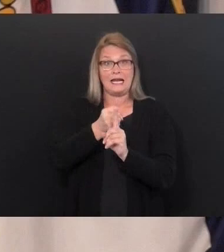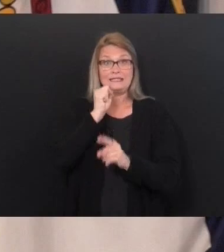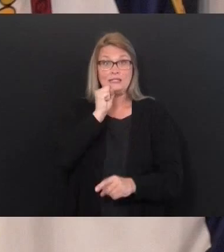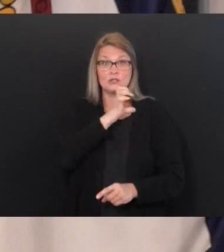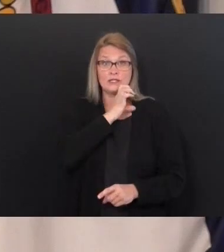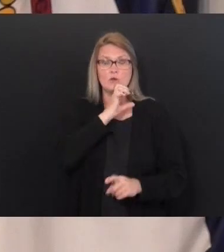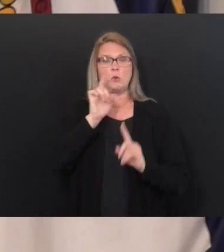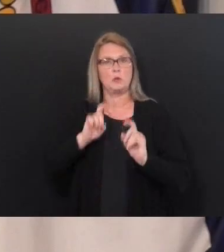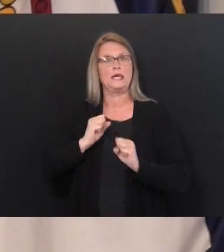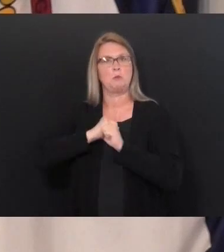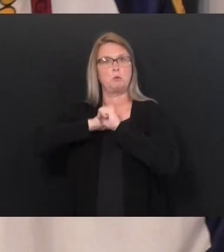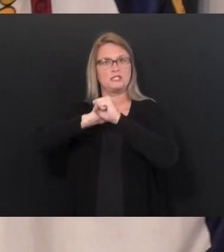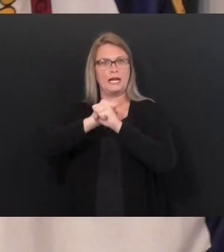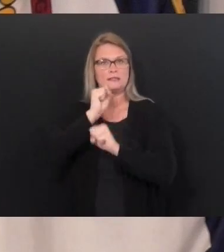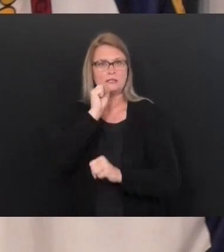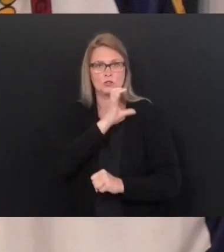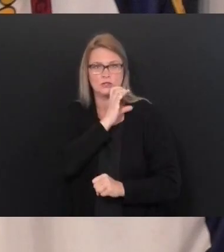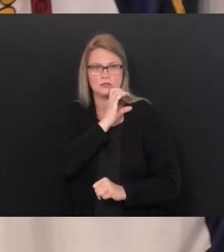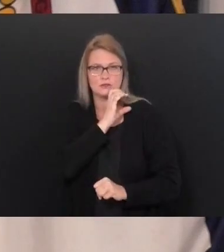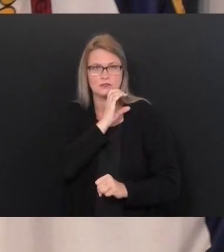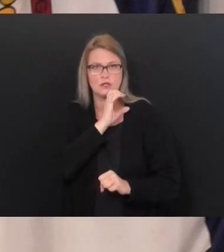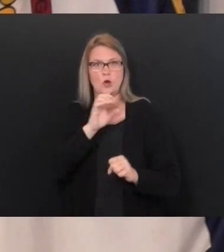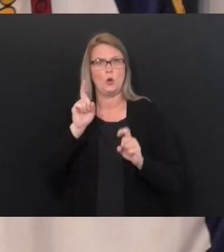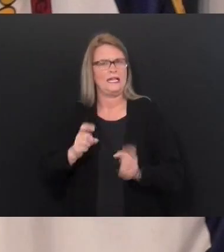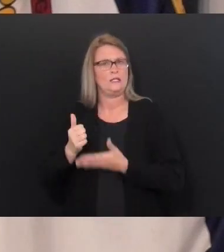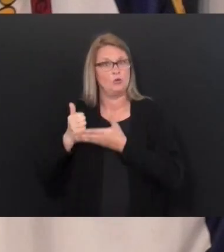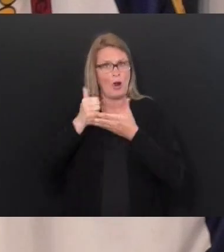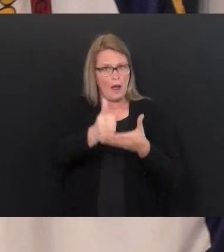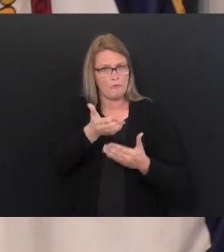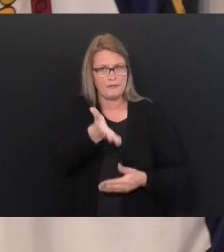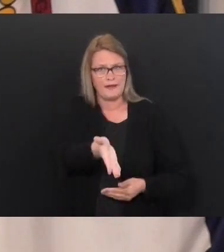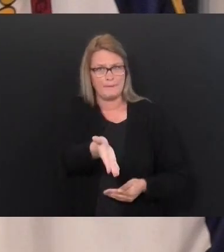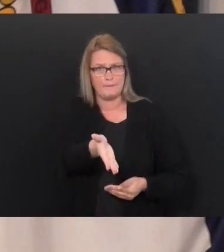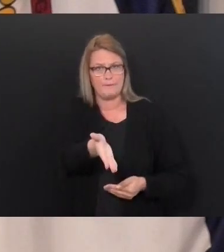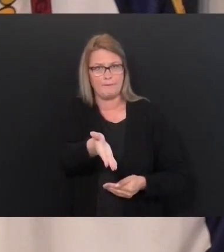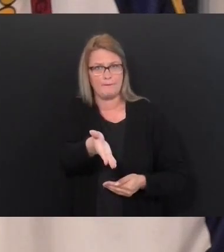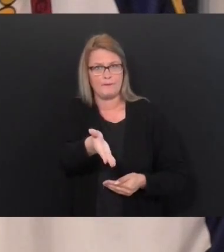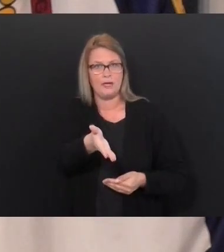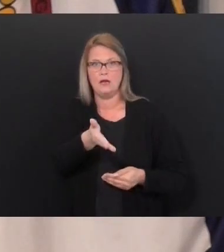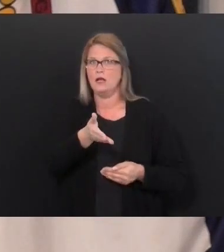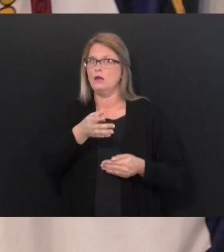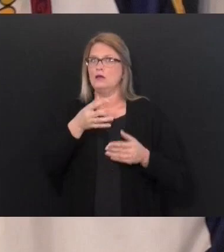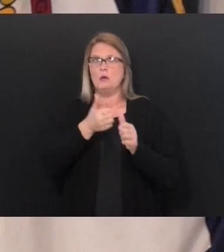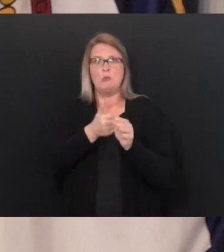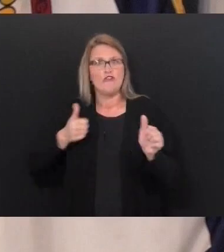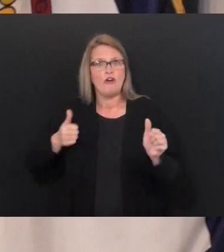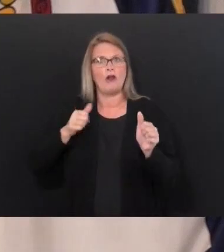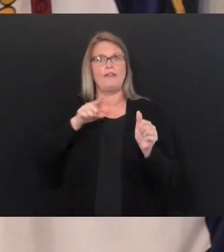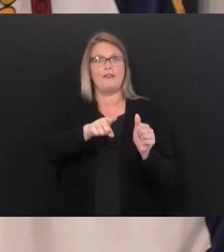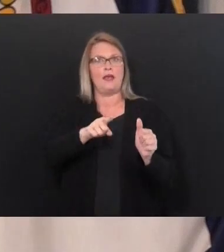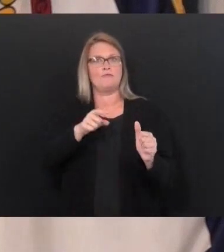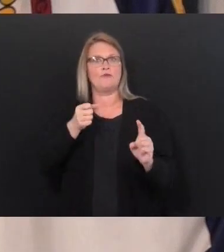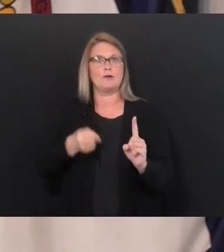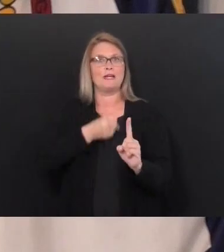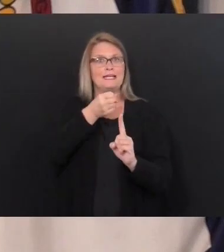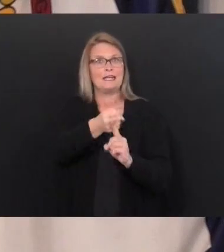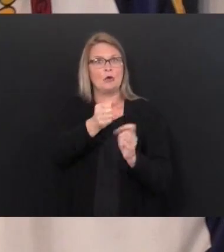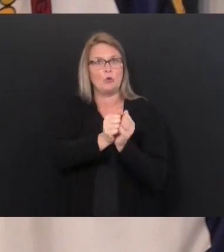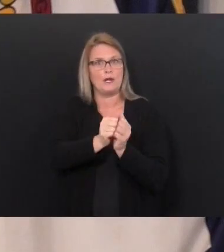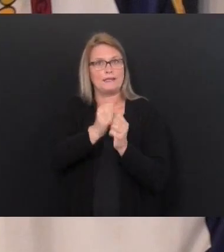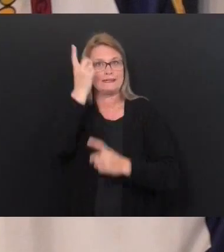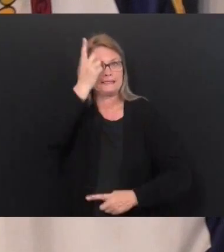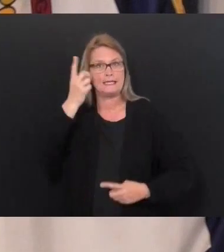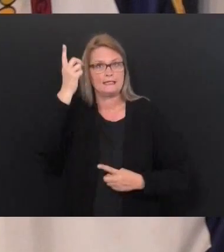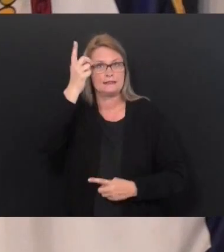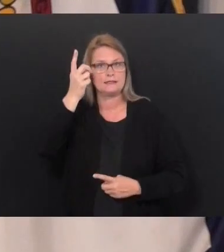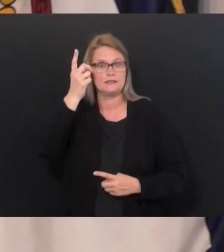to absolutely do everything in our power to help the elderly and help them from getting this dreaded disease.